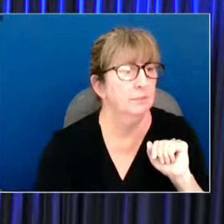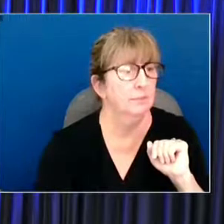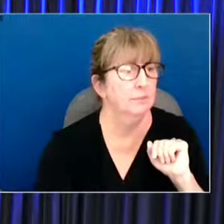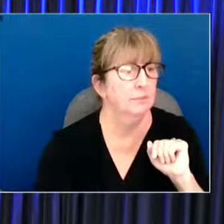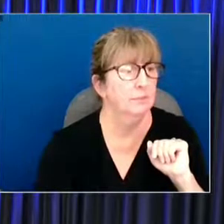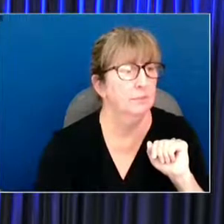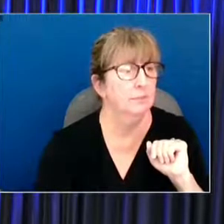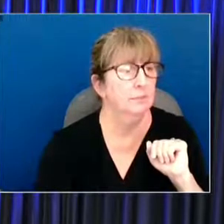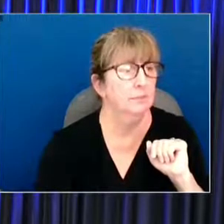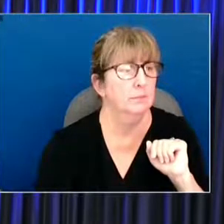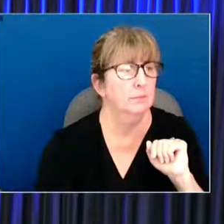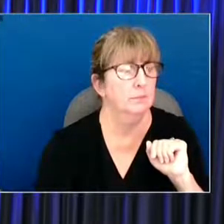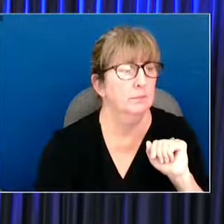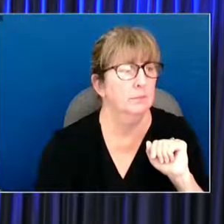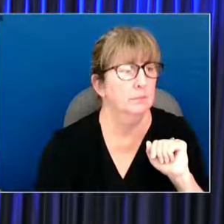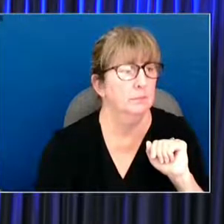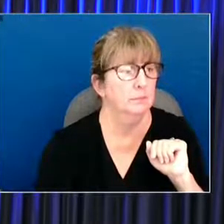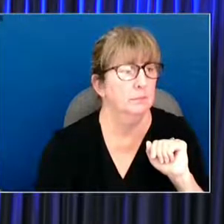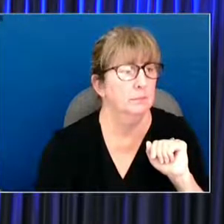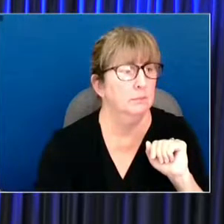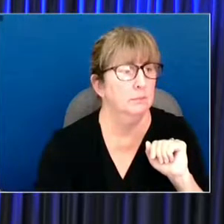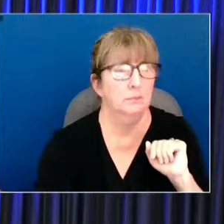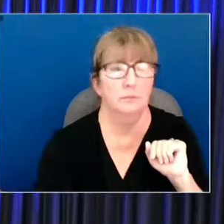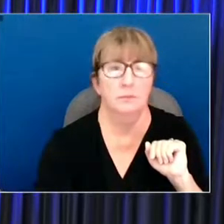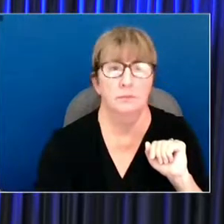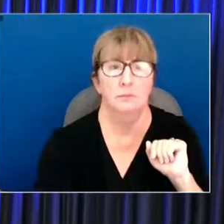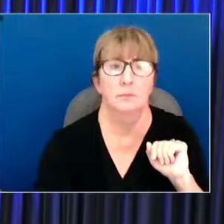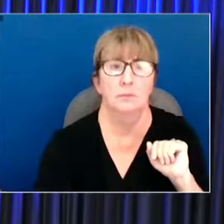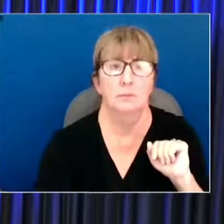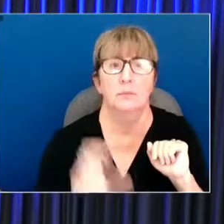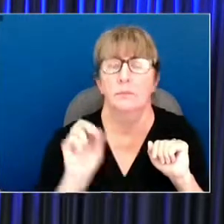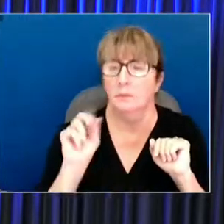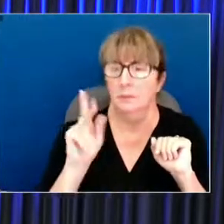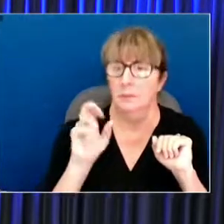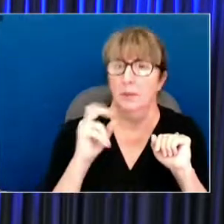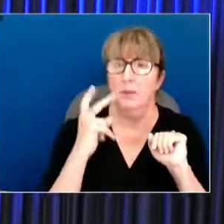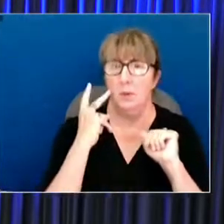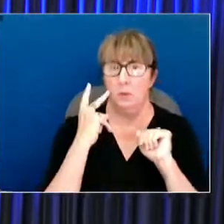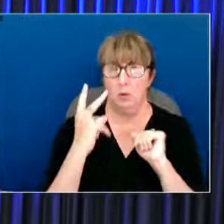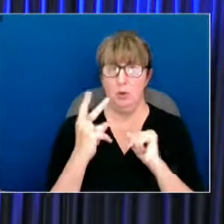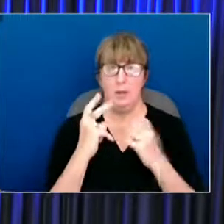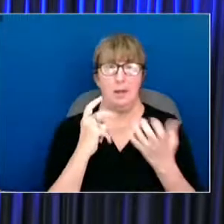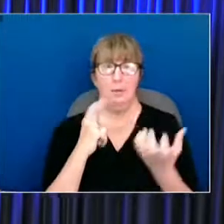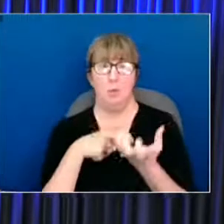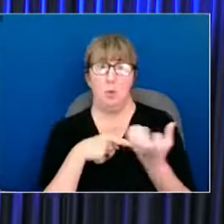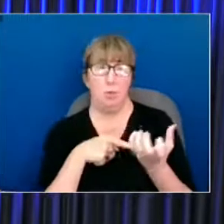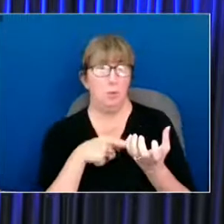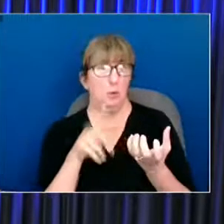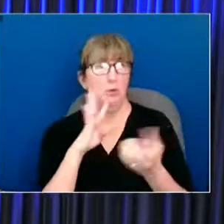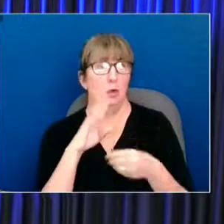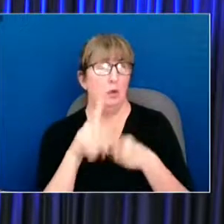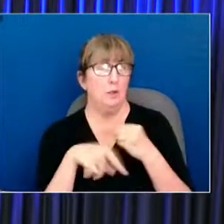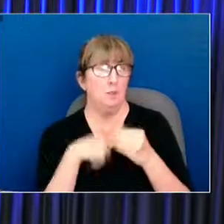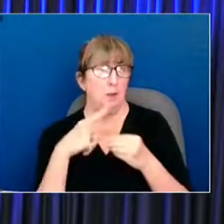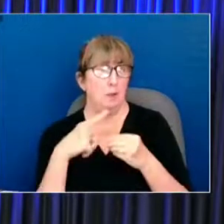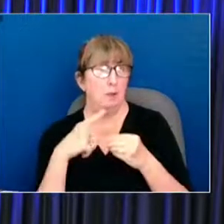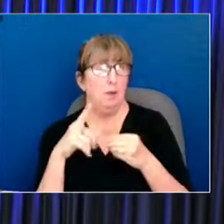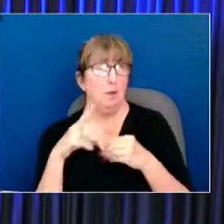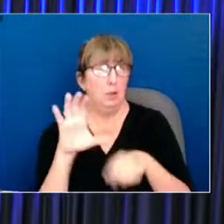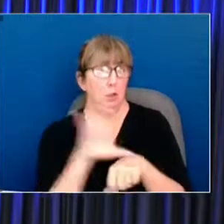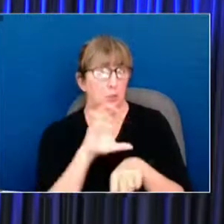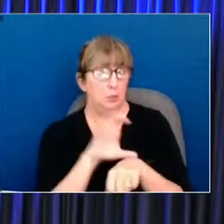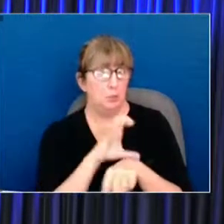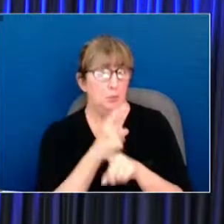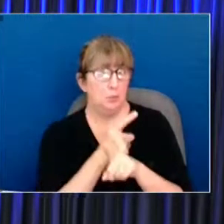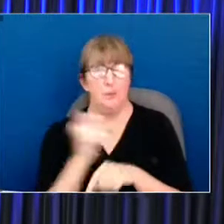interpretation. Alvaro, on the layout of Yes. okay, so I'm looking at it at mobile, but you're talking about it on a desktop, right? That's correct.